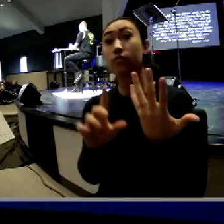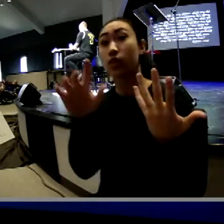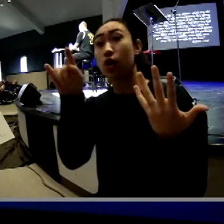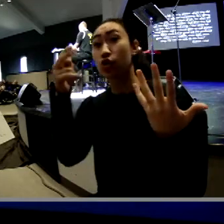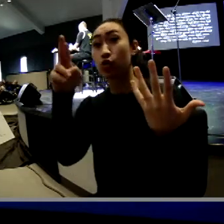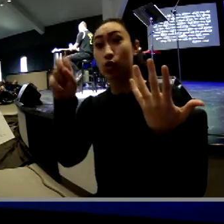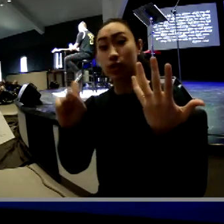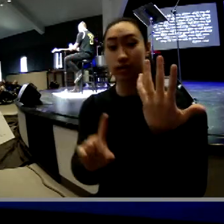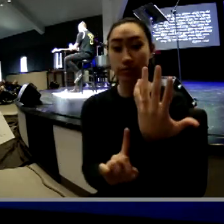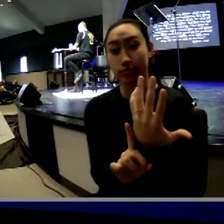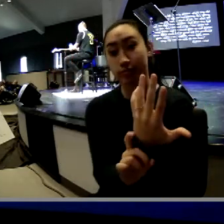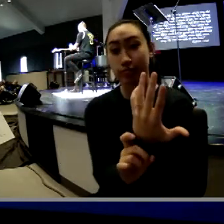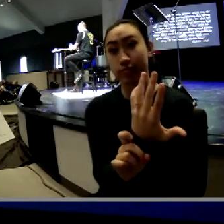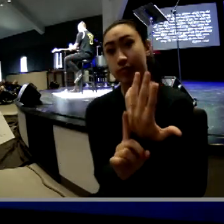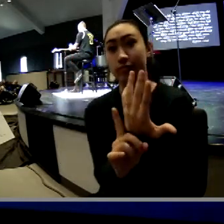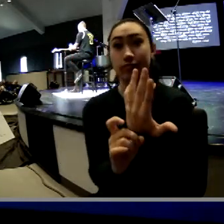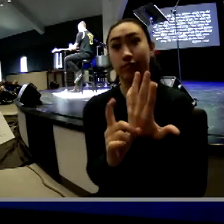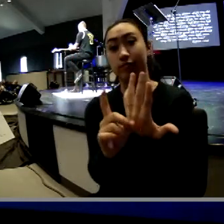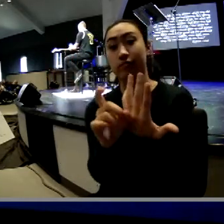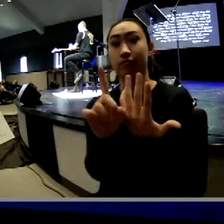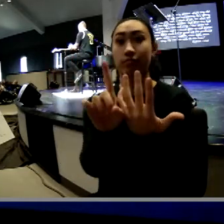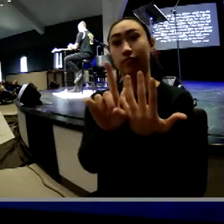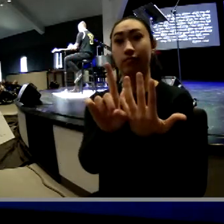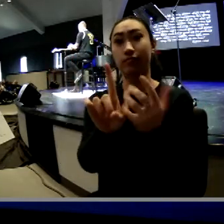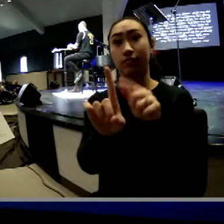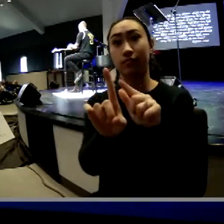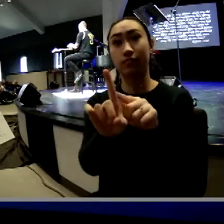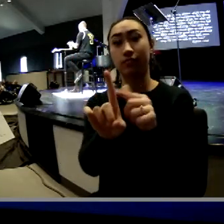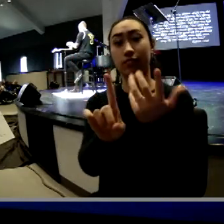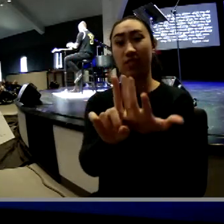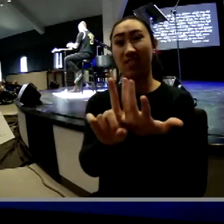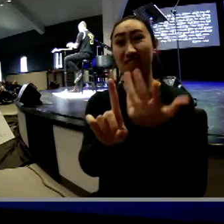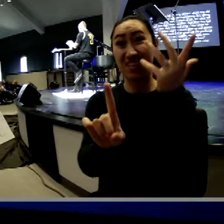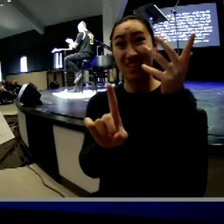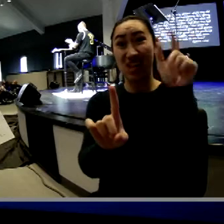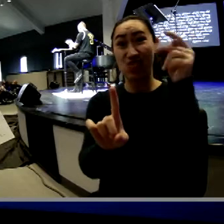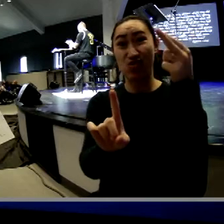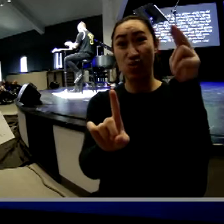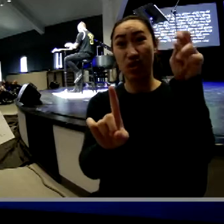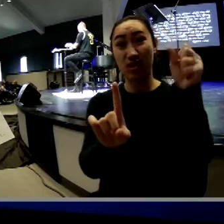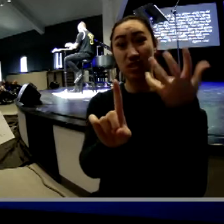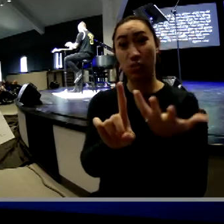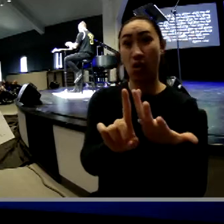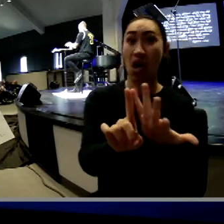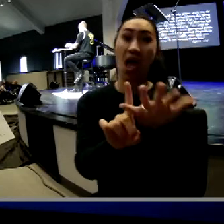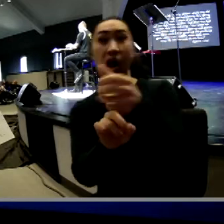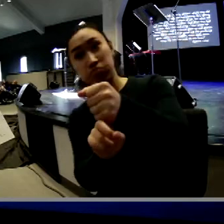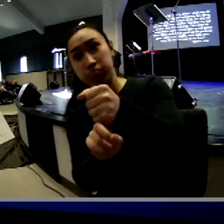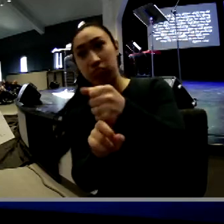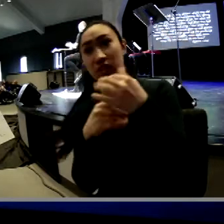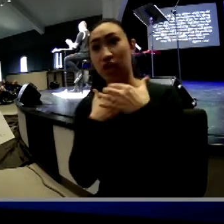plants. Verse 8, still another seed fell on good soil where it produced a crop,